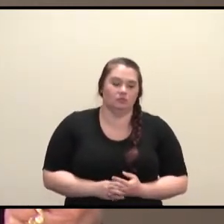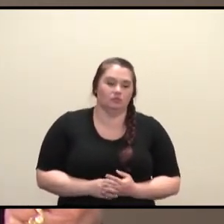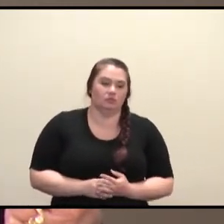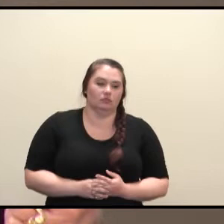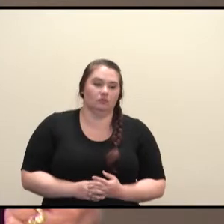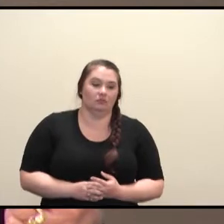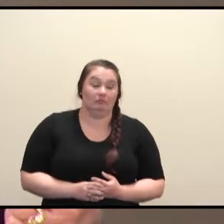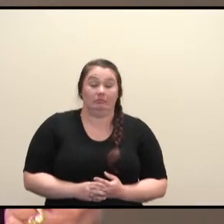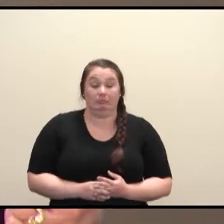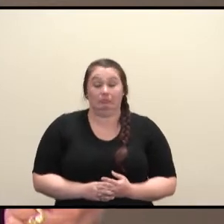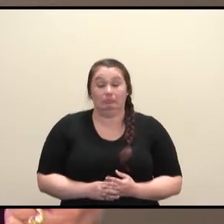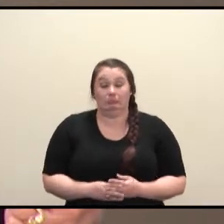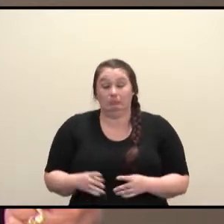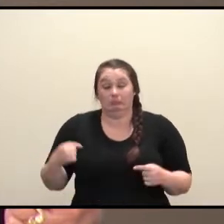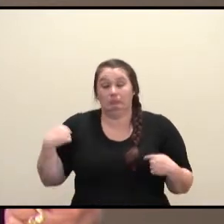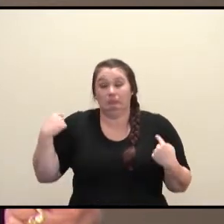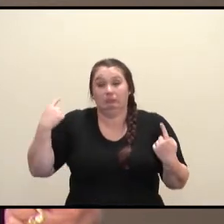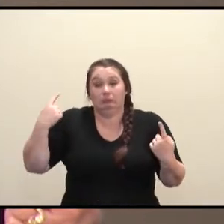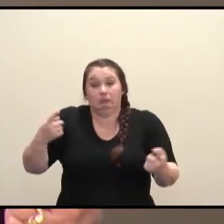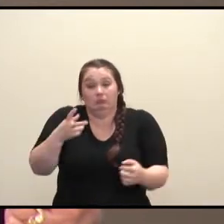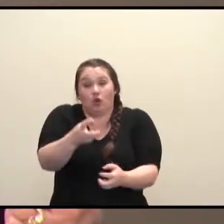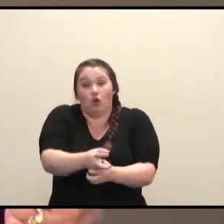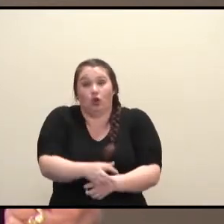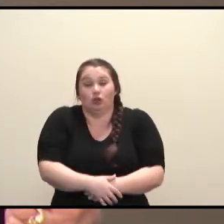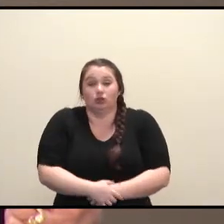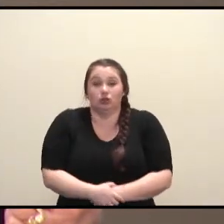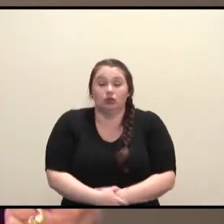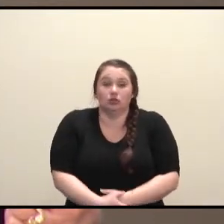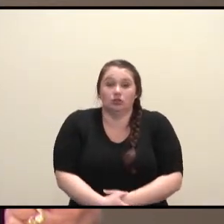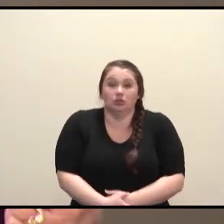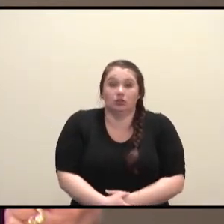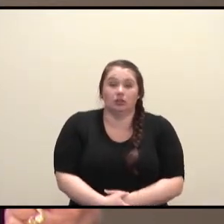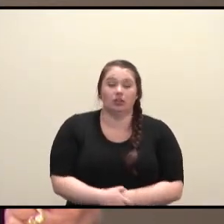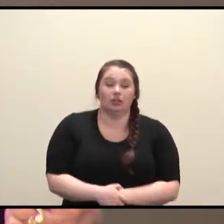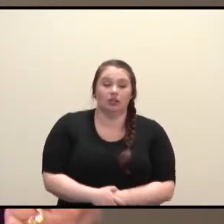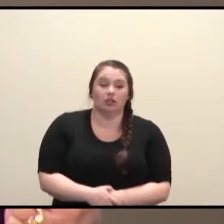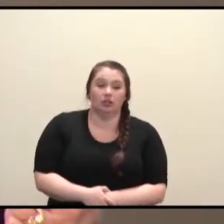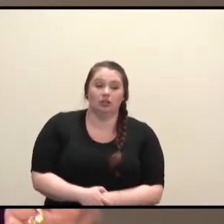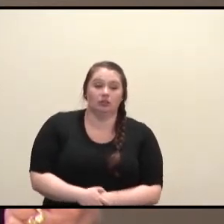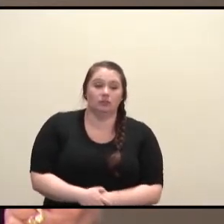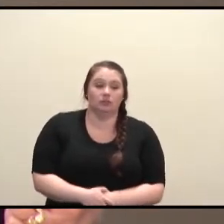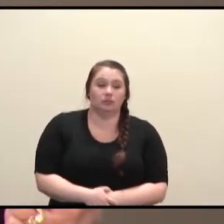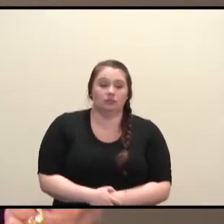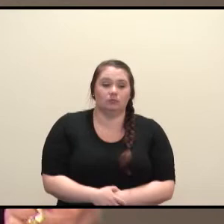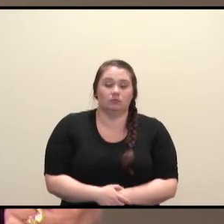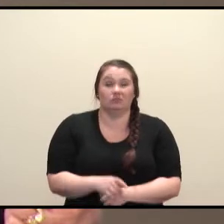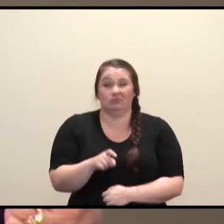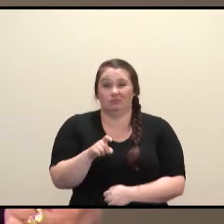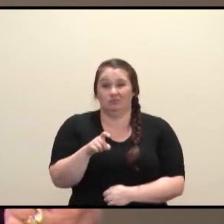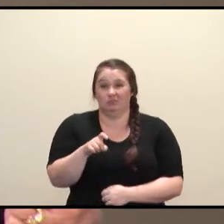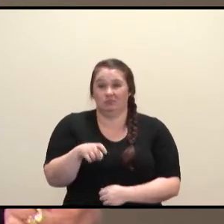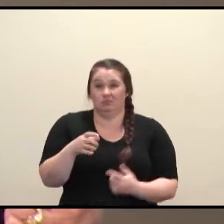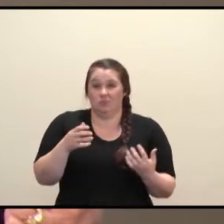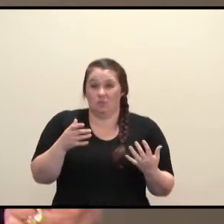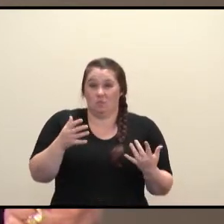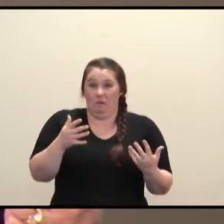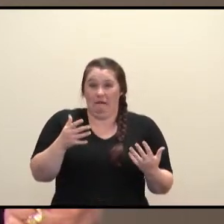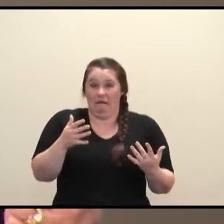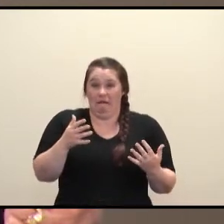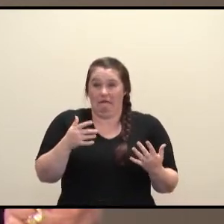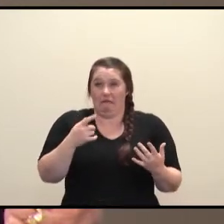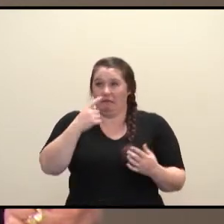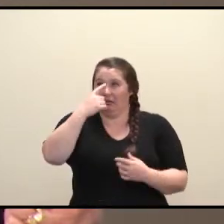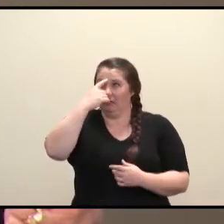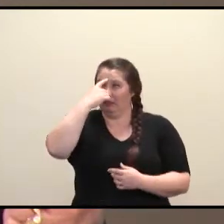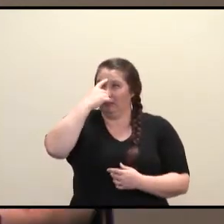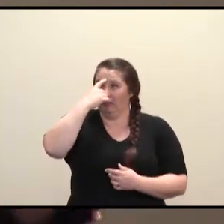It's been difficult, and we had to wait far into the school year. It was